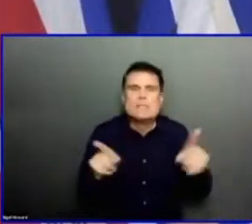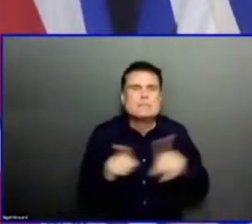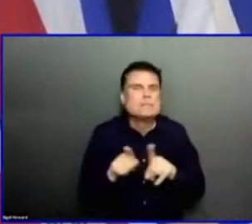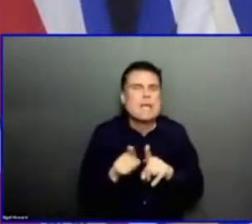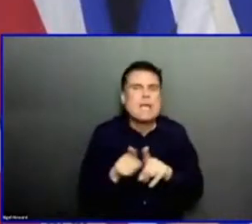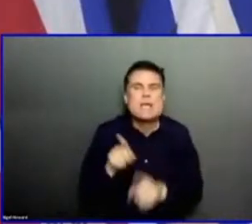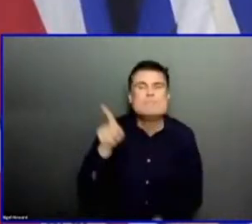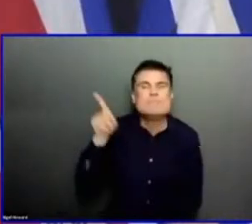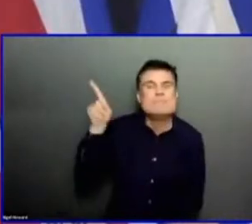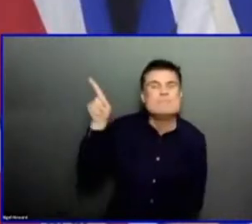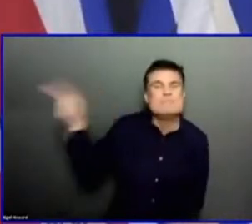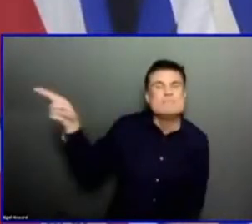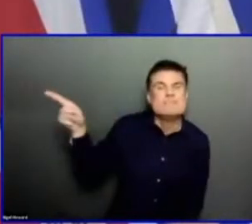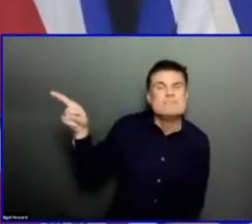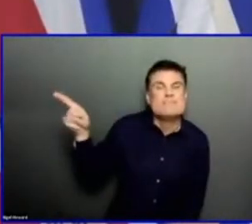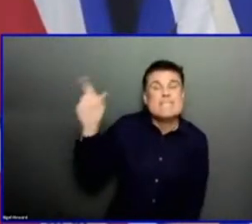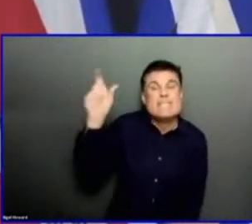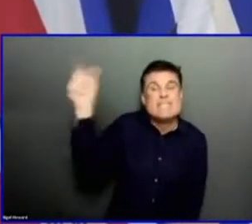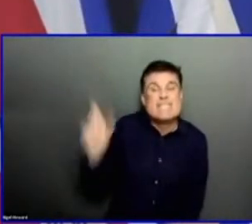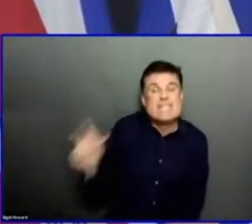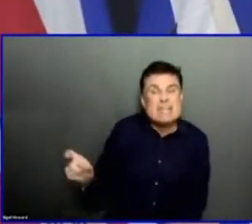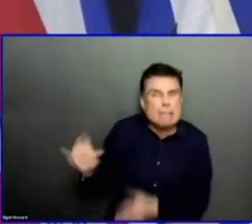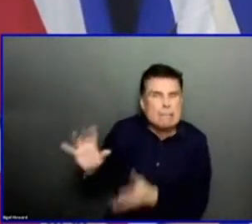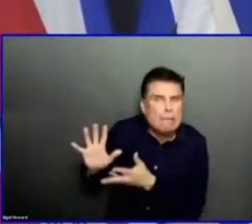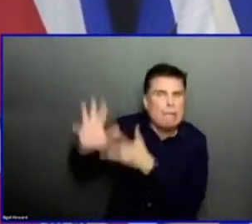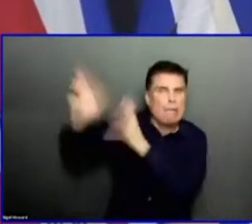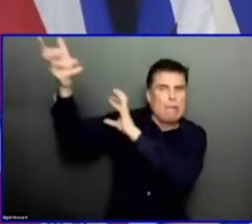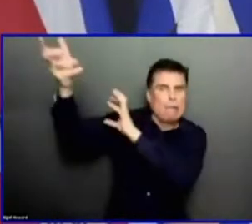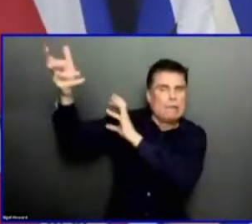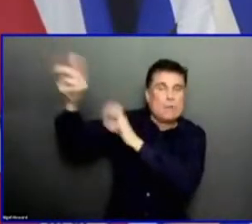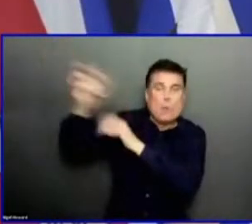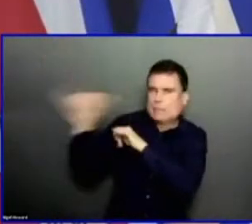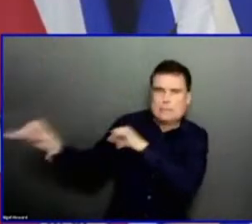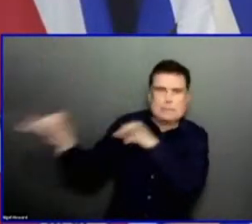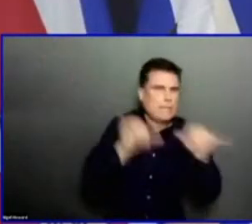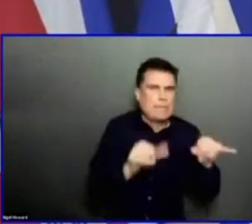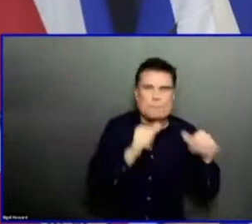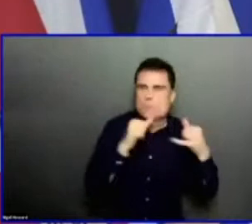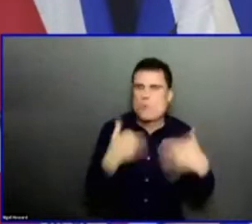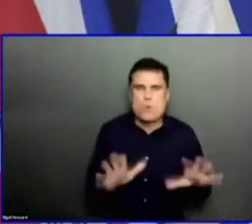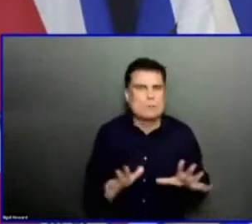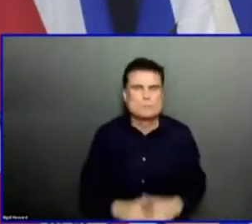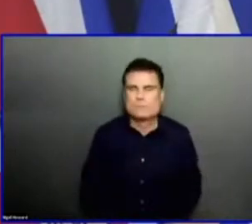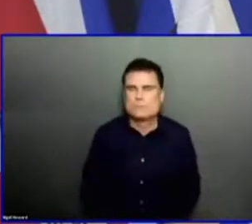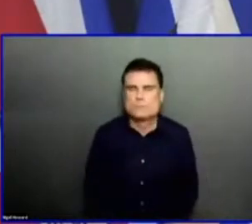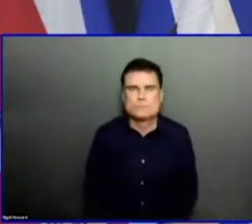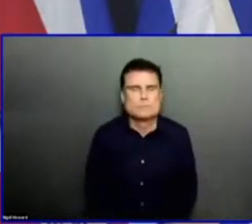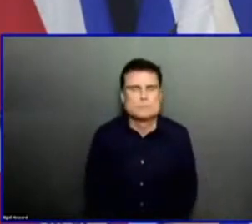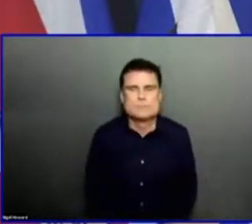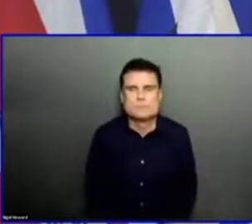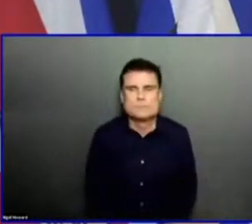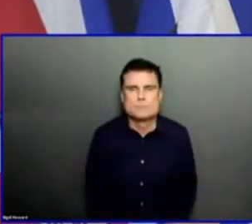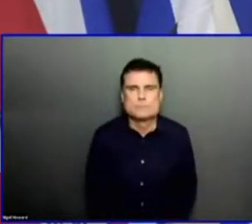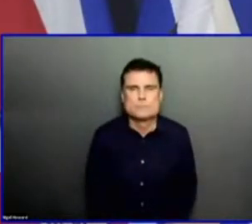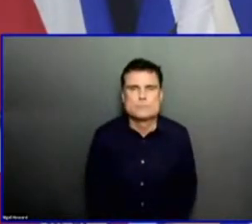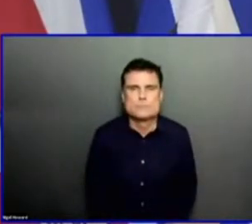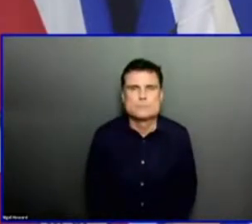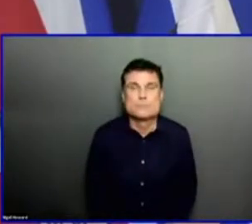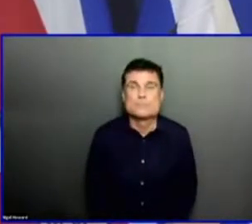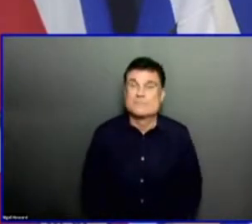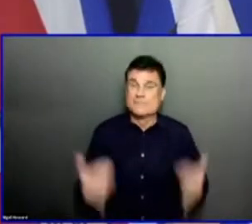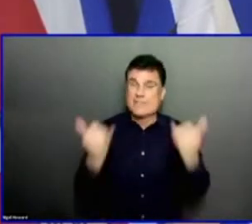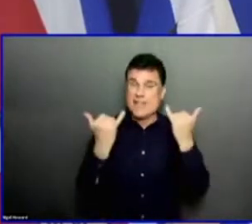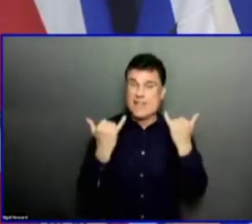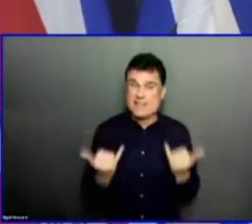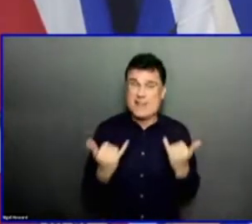last night, our base bed occupancy rate is 83.8% across the healthcare system, and